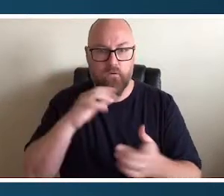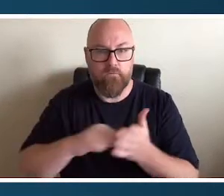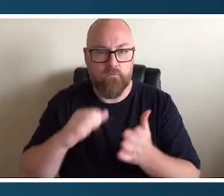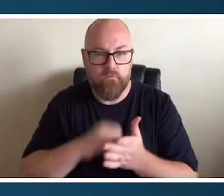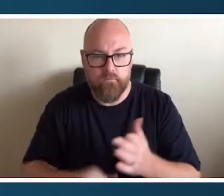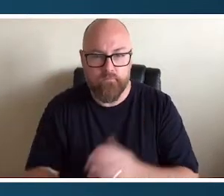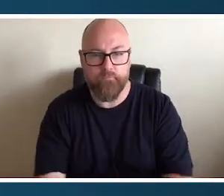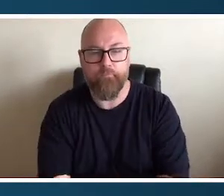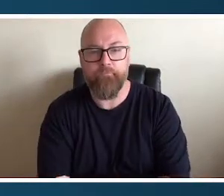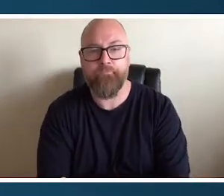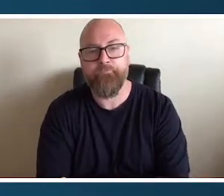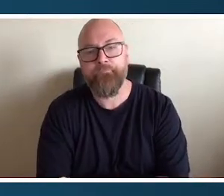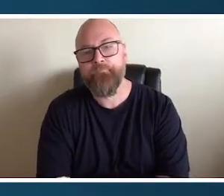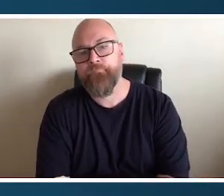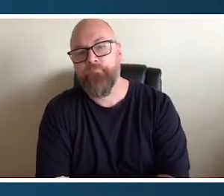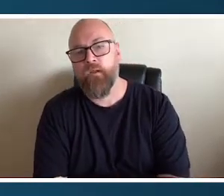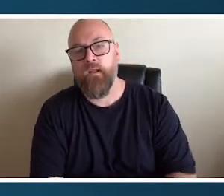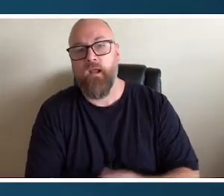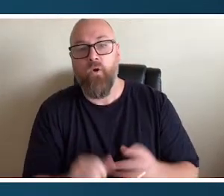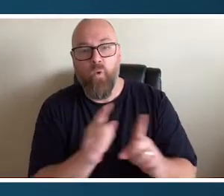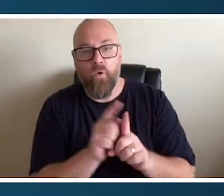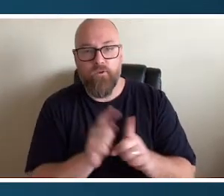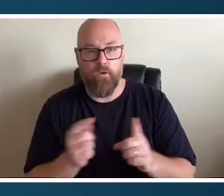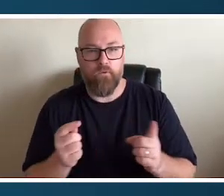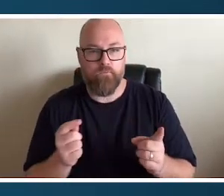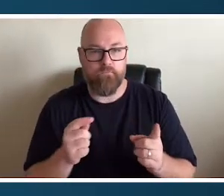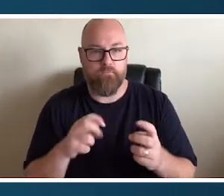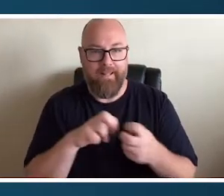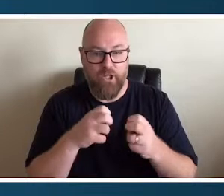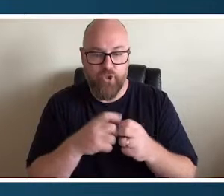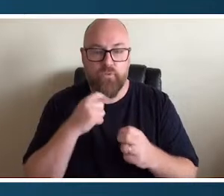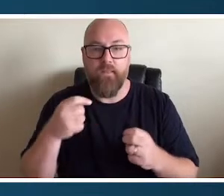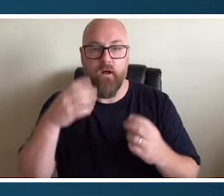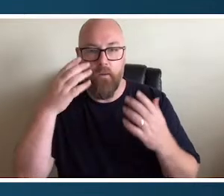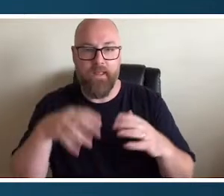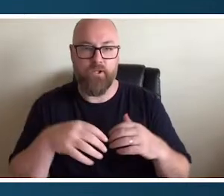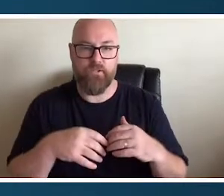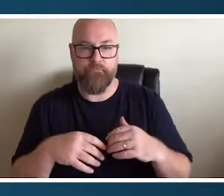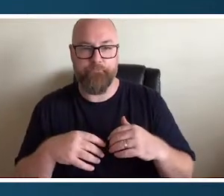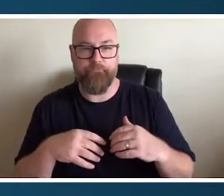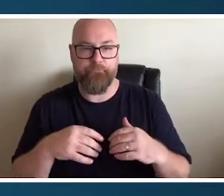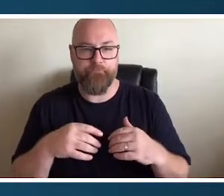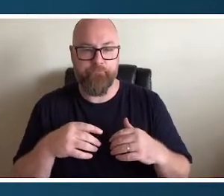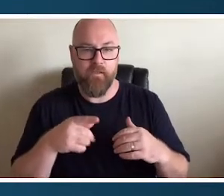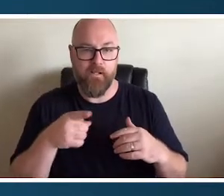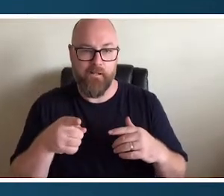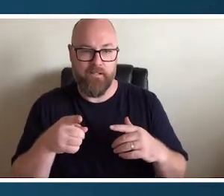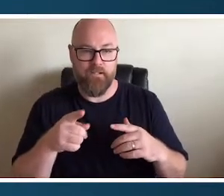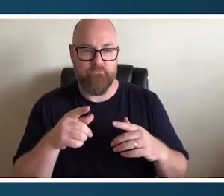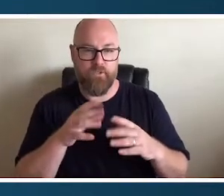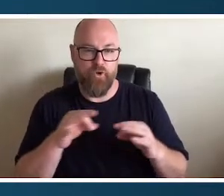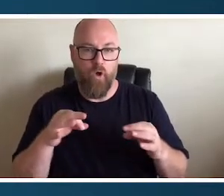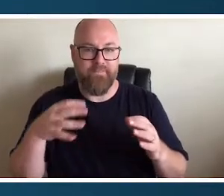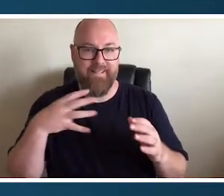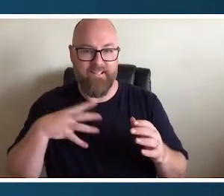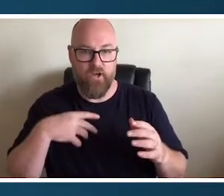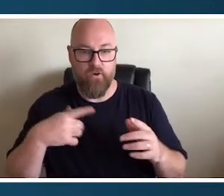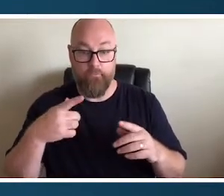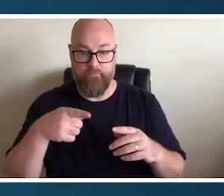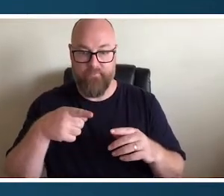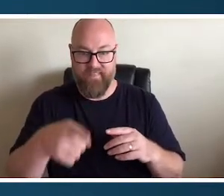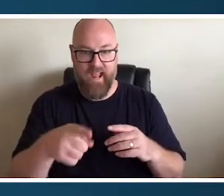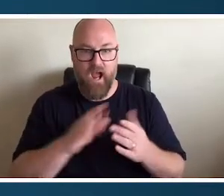And the issues with accommodations that is often being reflected is not necessary because they are hosted